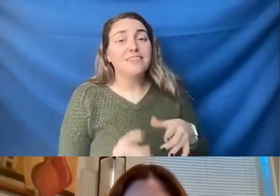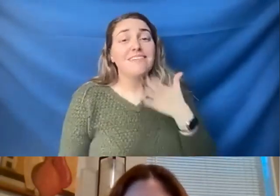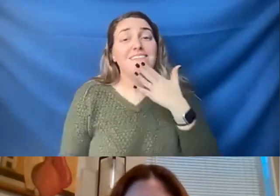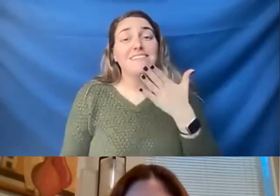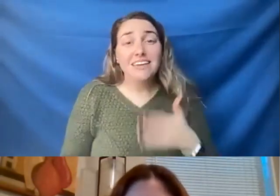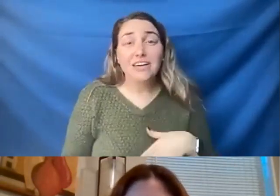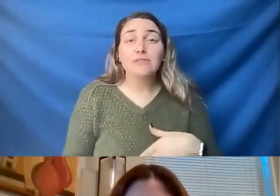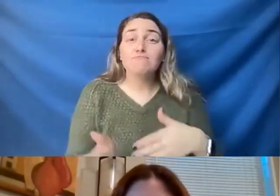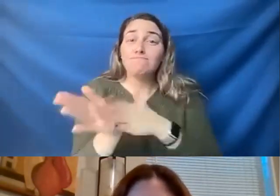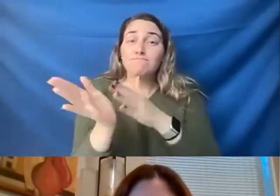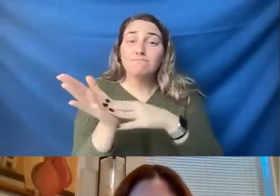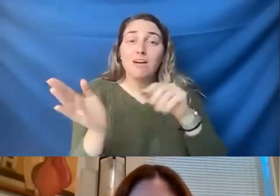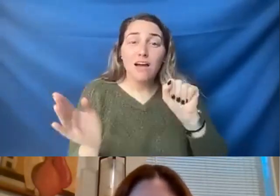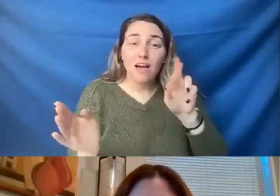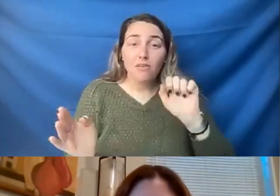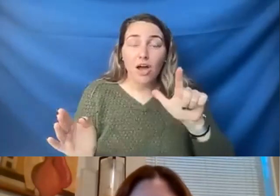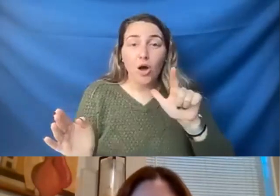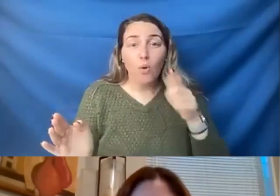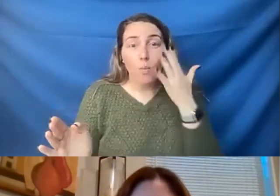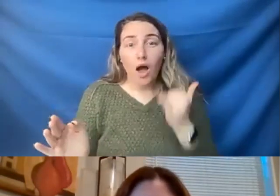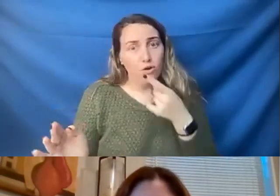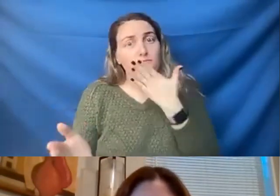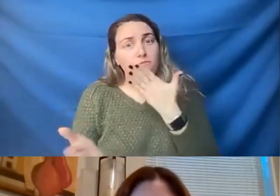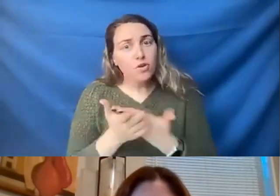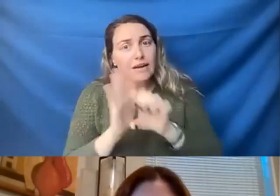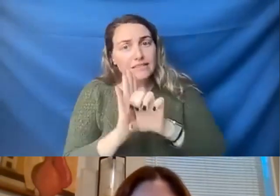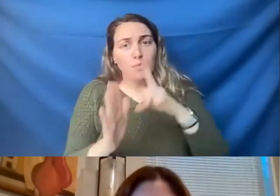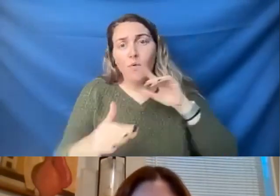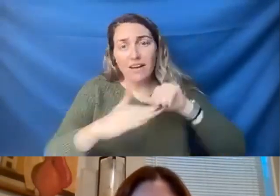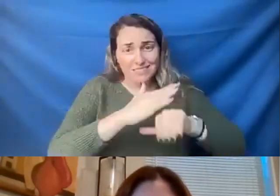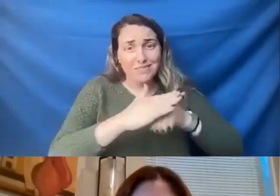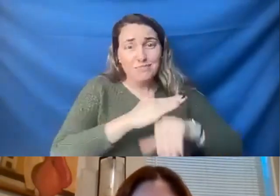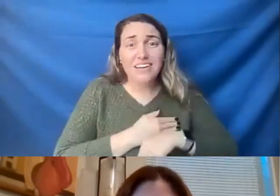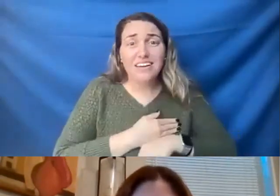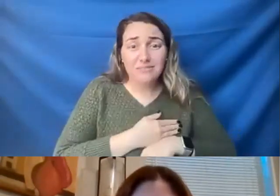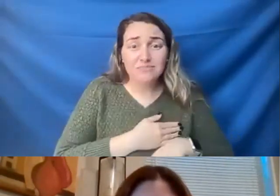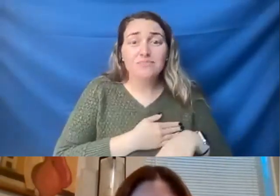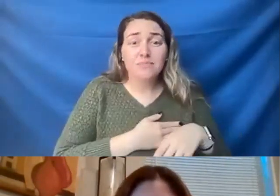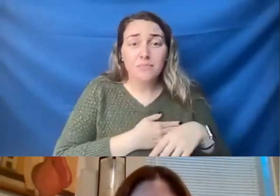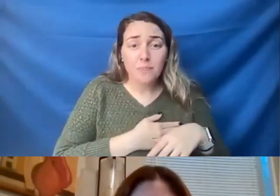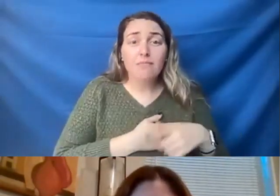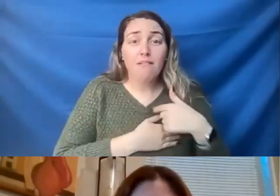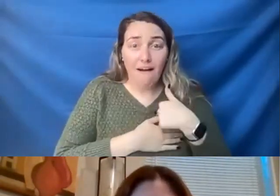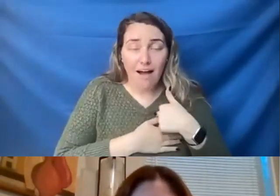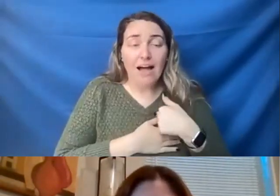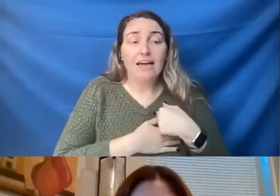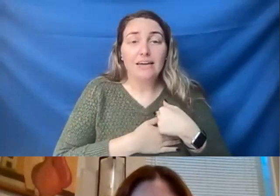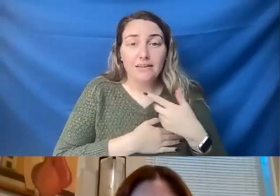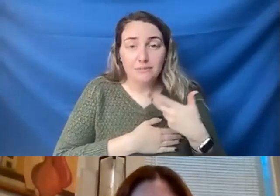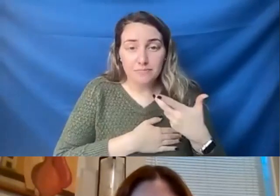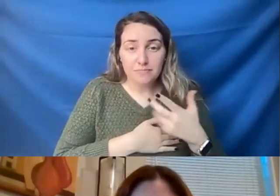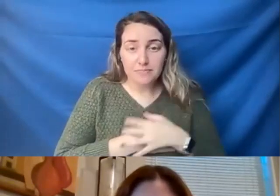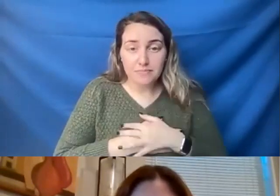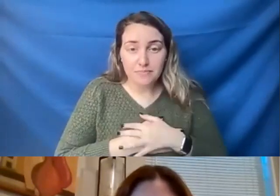because Ariel is a good example for accessibility, because I did do I'm sorry,